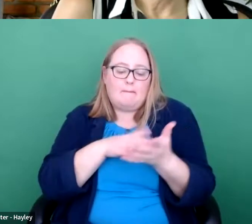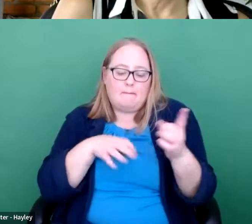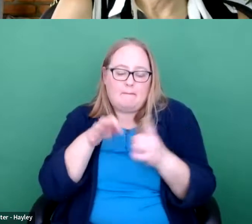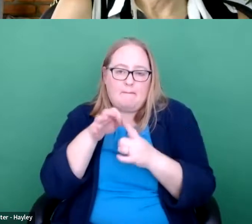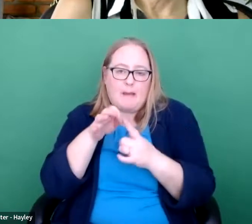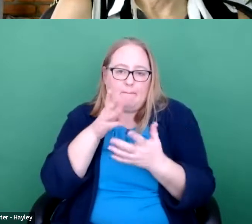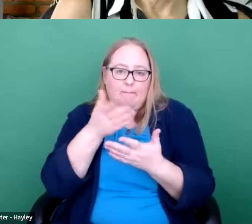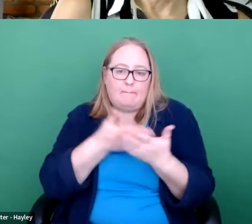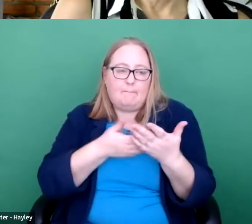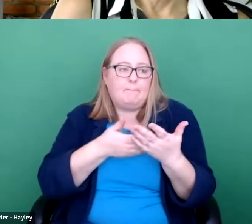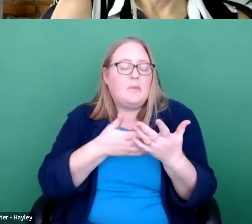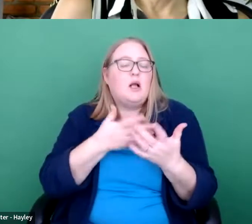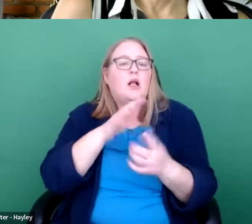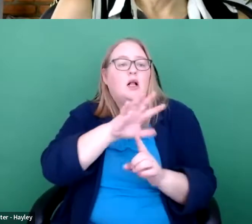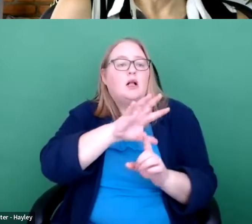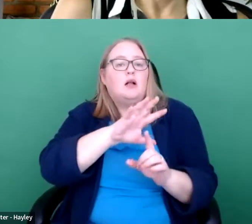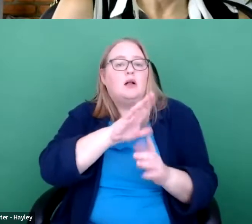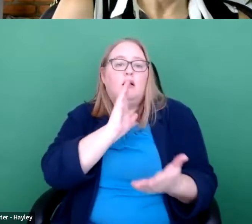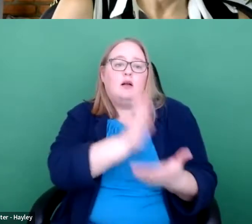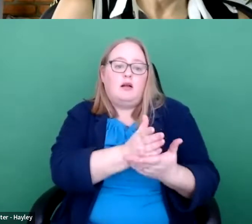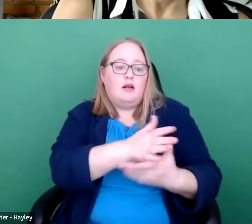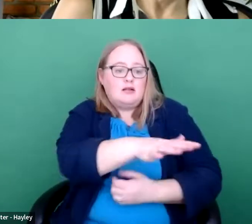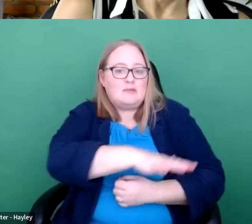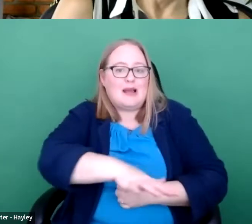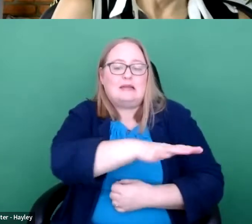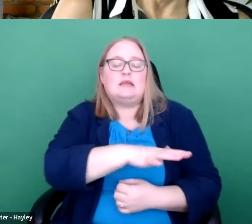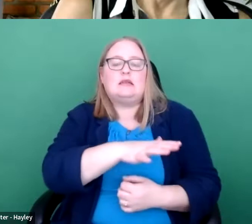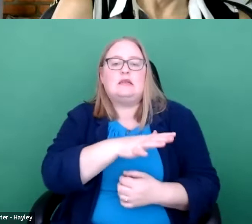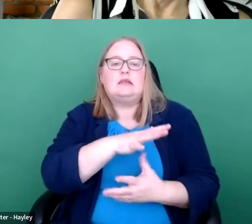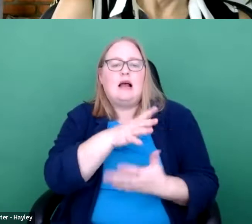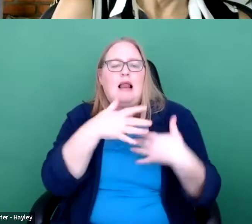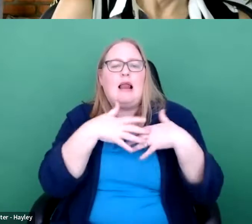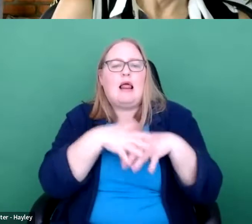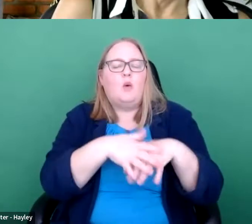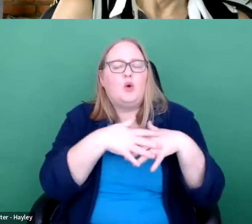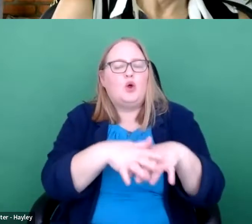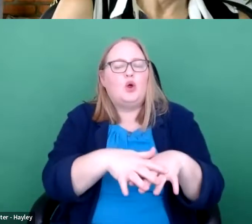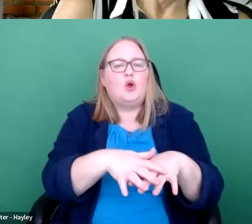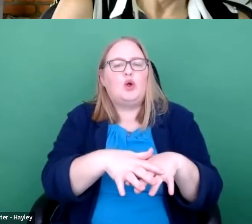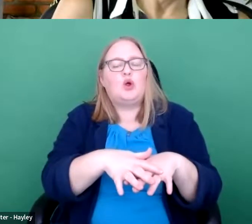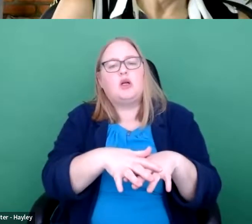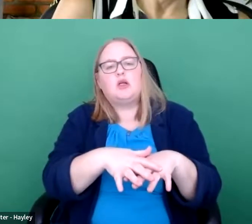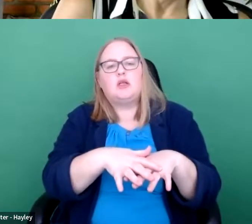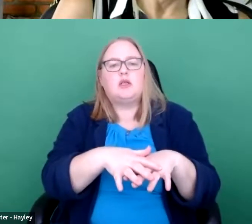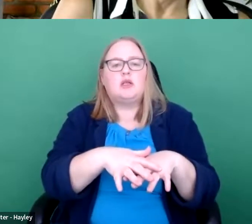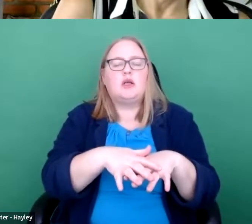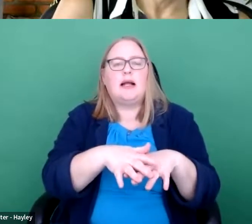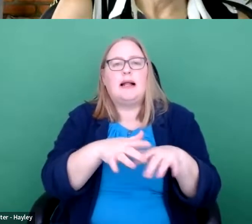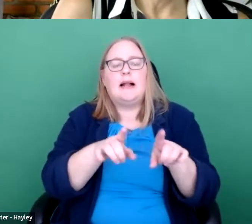mapping physical spaces and mapping networks in like a certain locale would